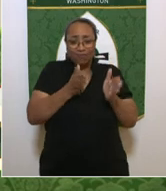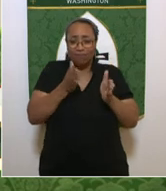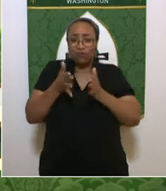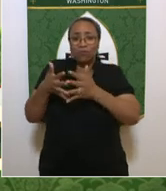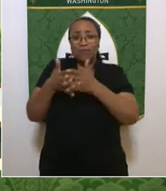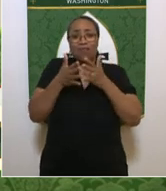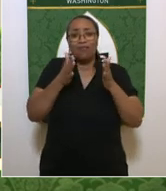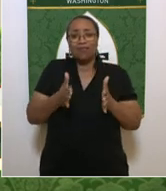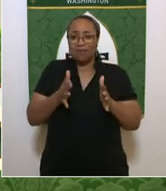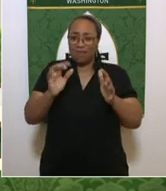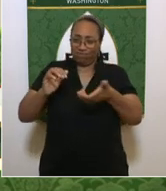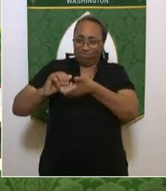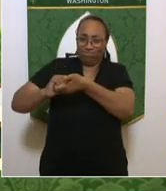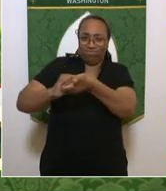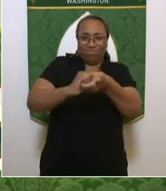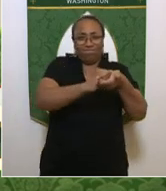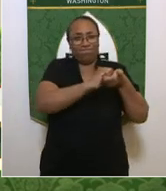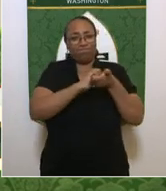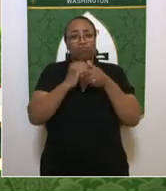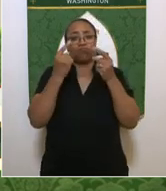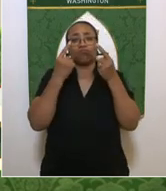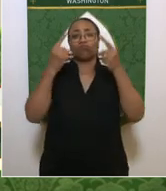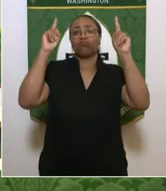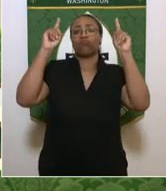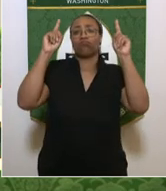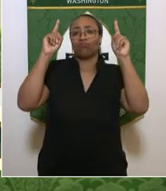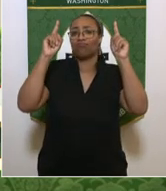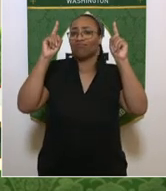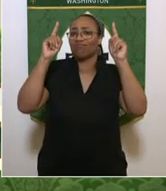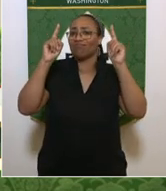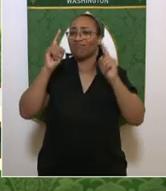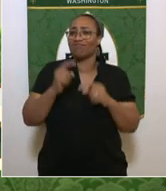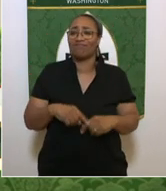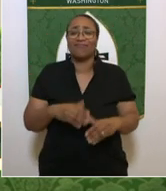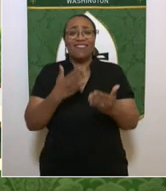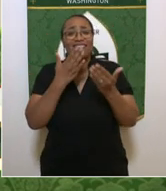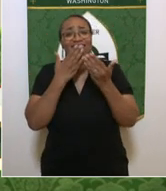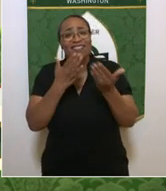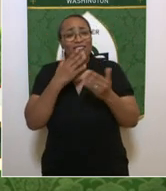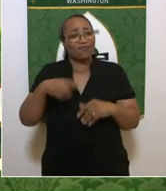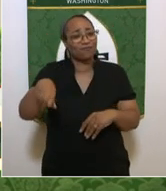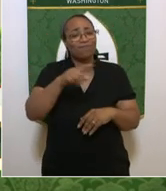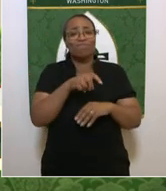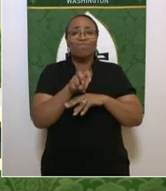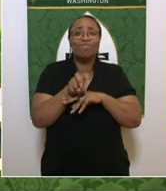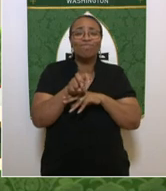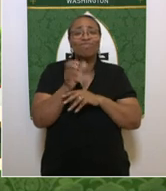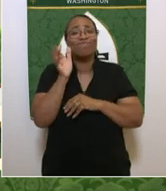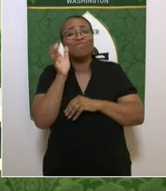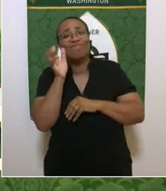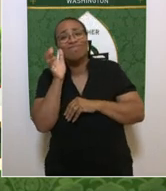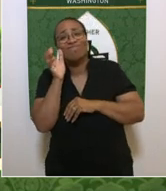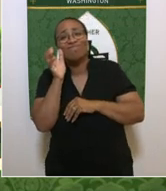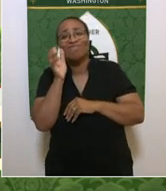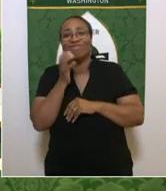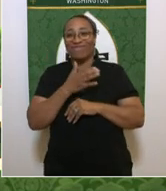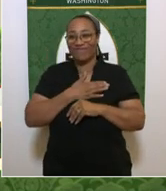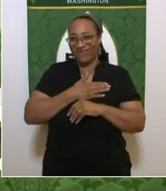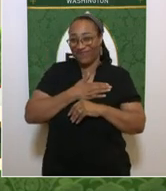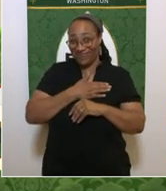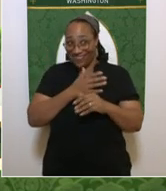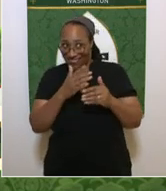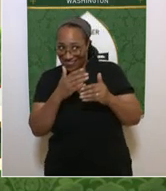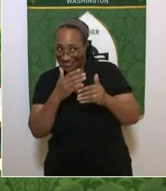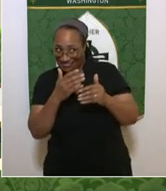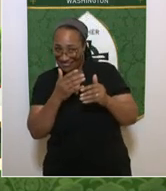So I want to thank you for listening. I want to thank you in advance for your great questions, and to,